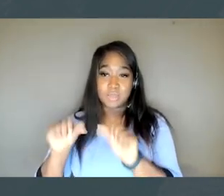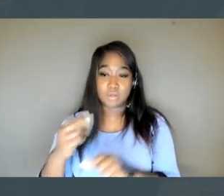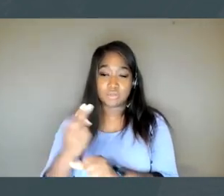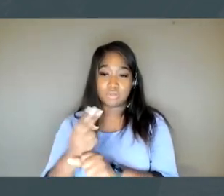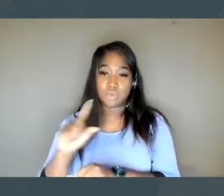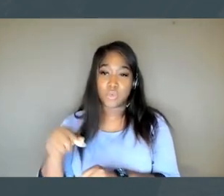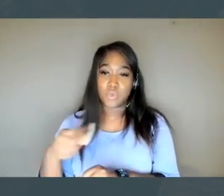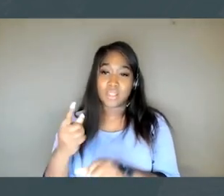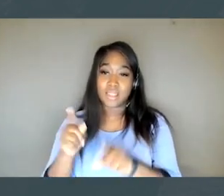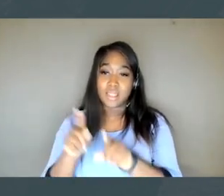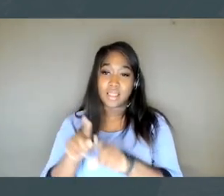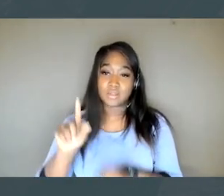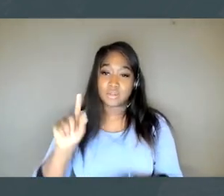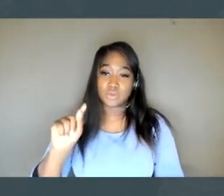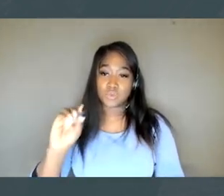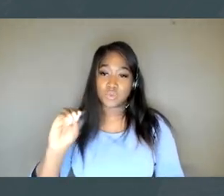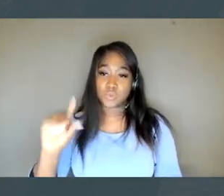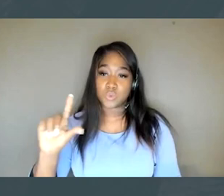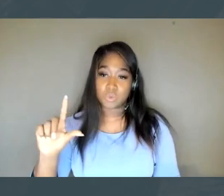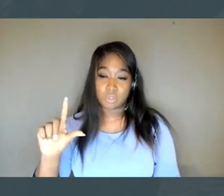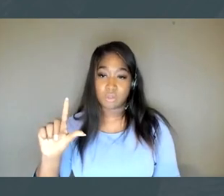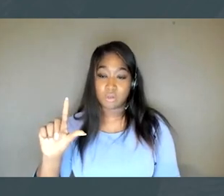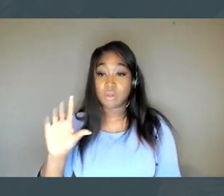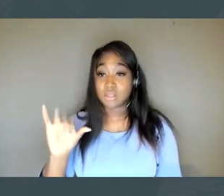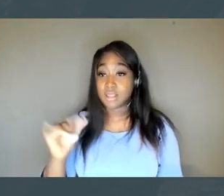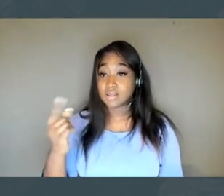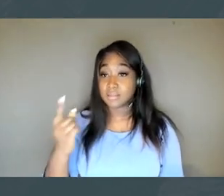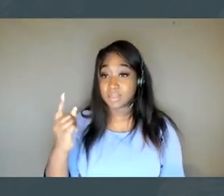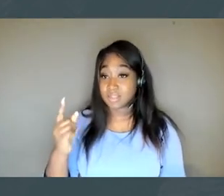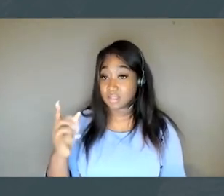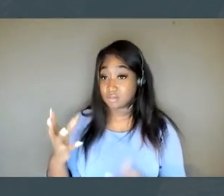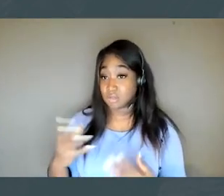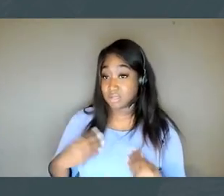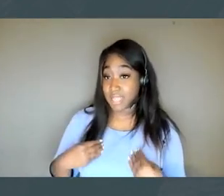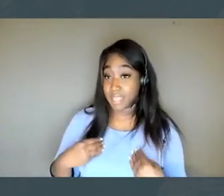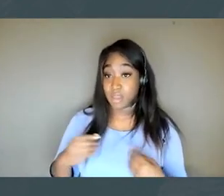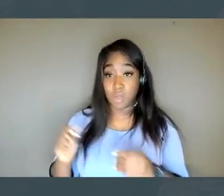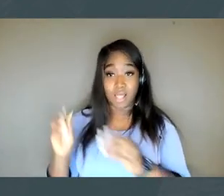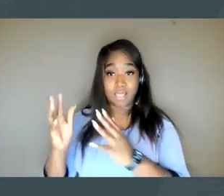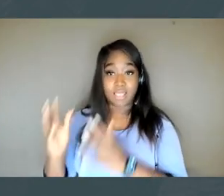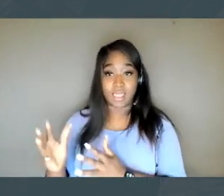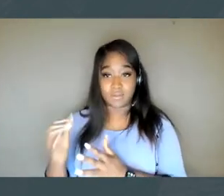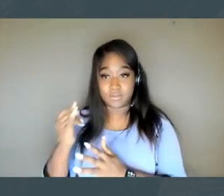tool. As something that is taken or left when someone's doing an analysis.